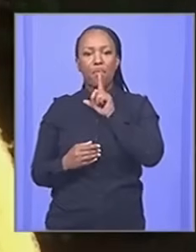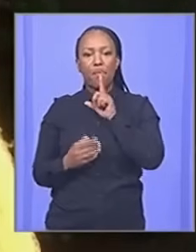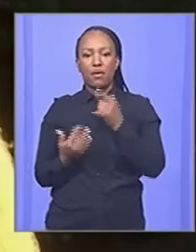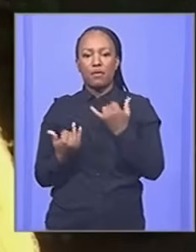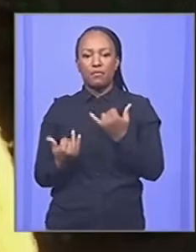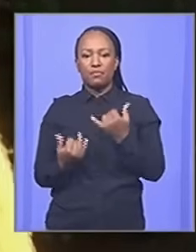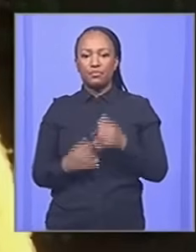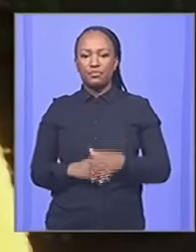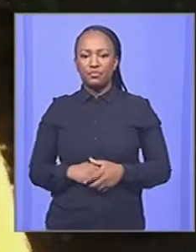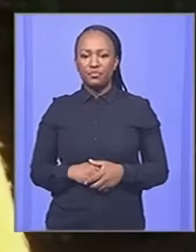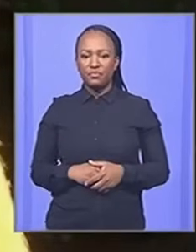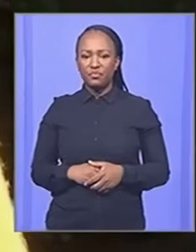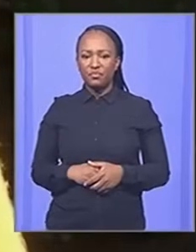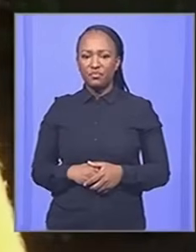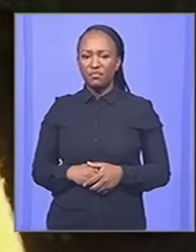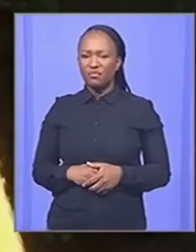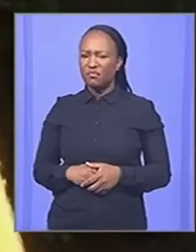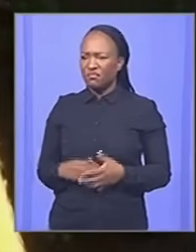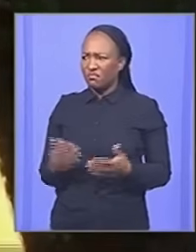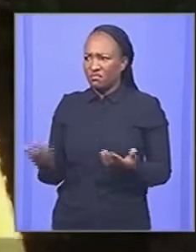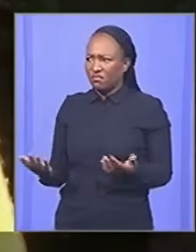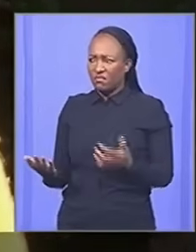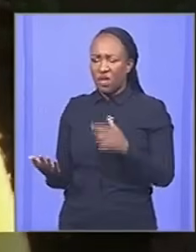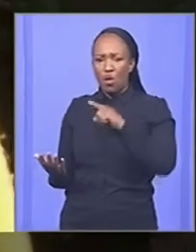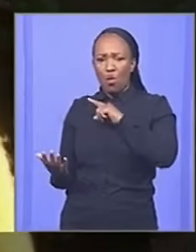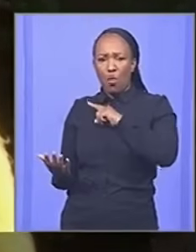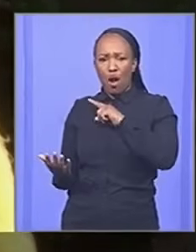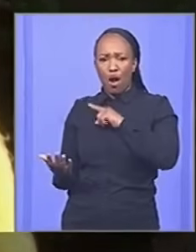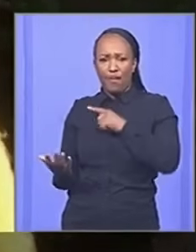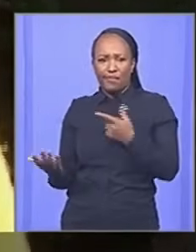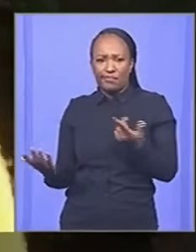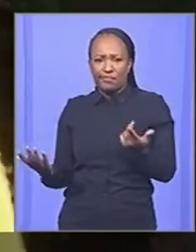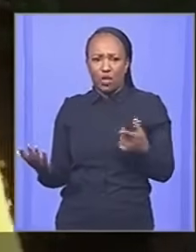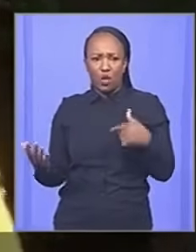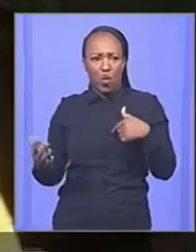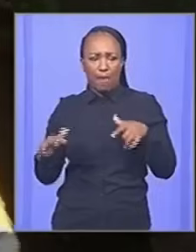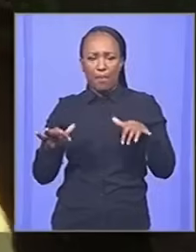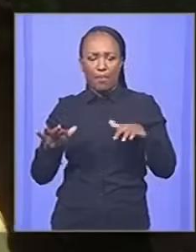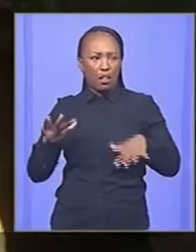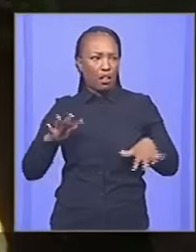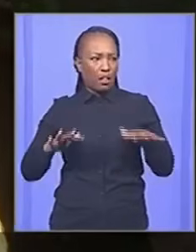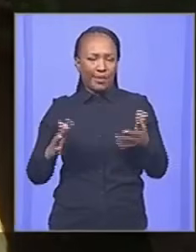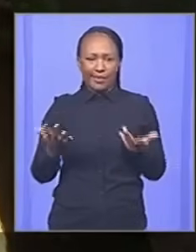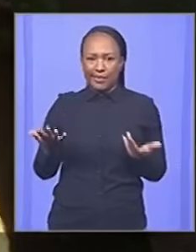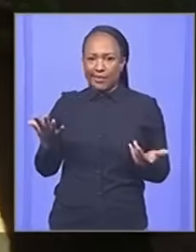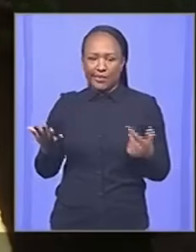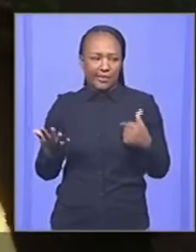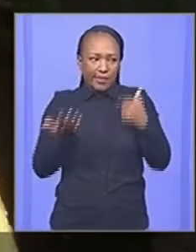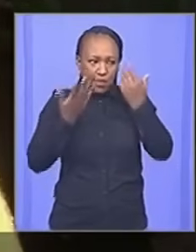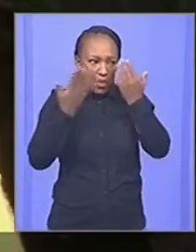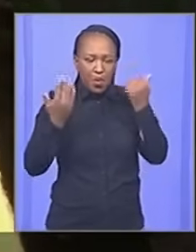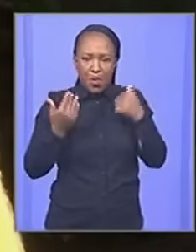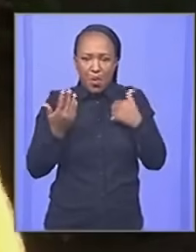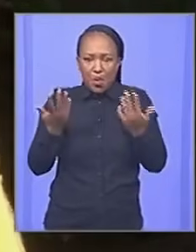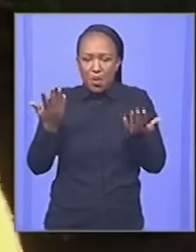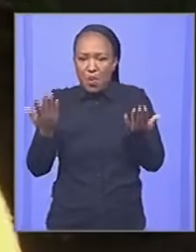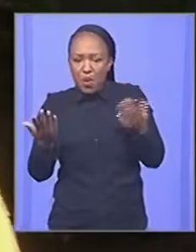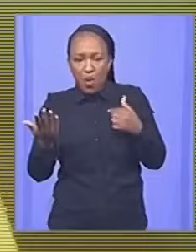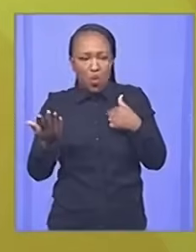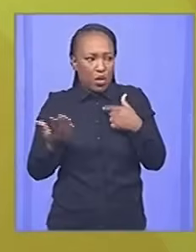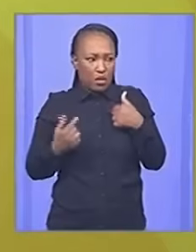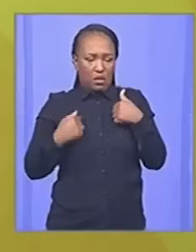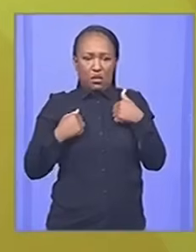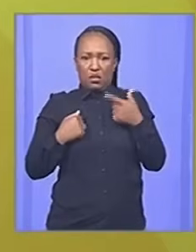ba mo be ha ho monate hore o iphumane o sena botshepehi ba hore na o eme